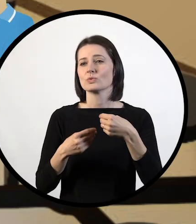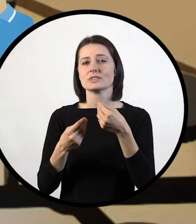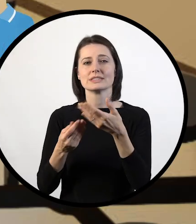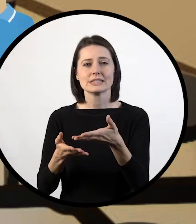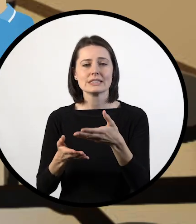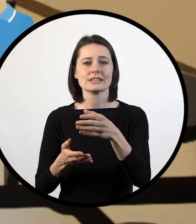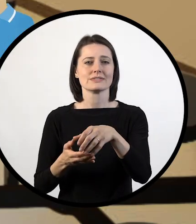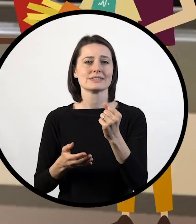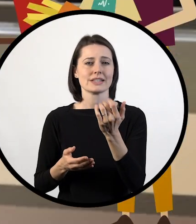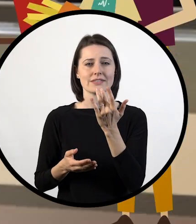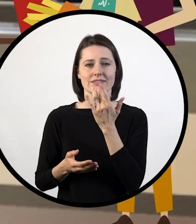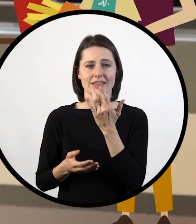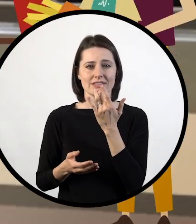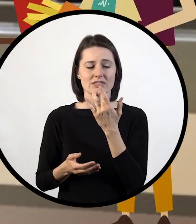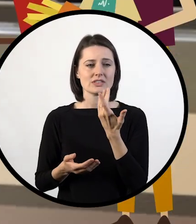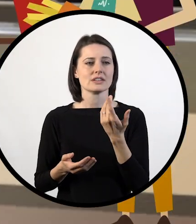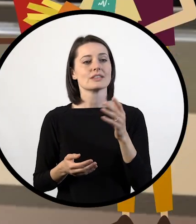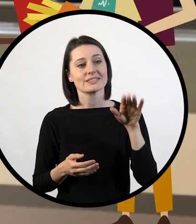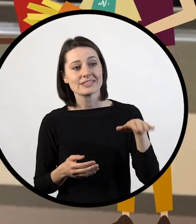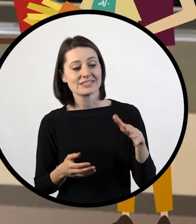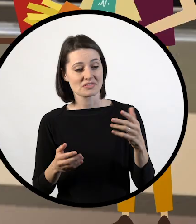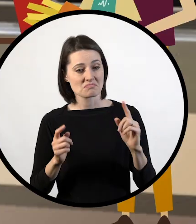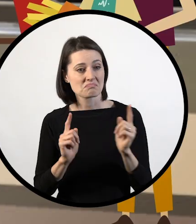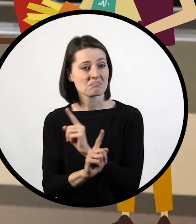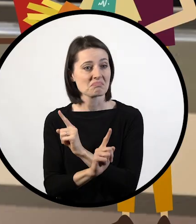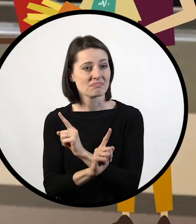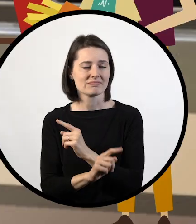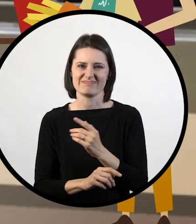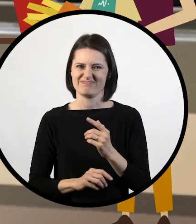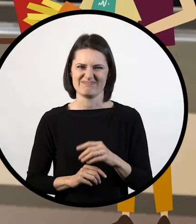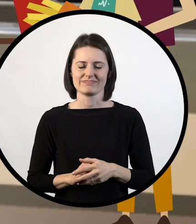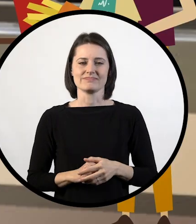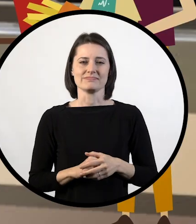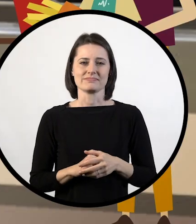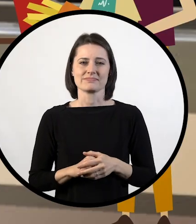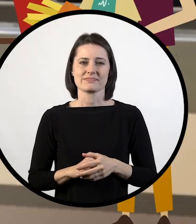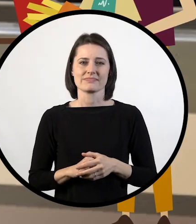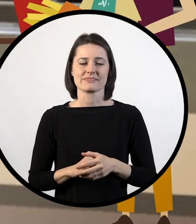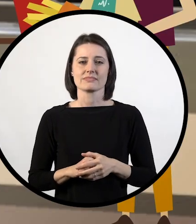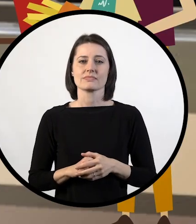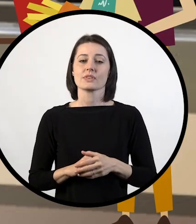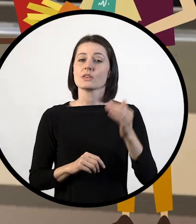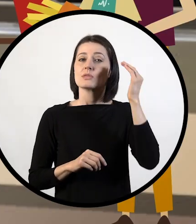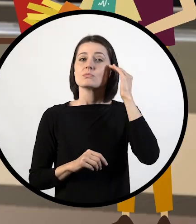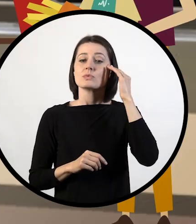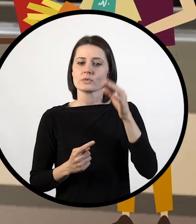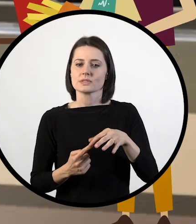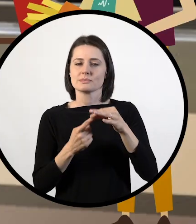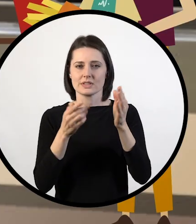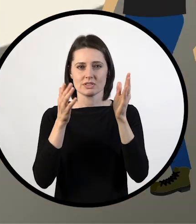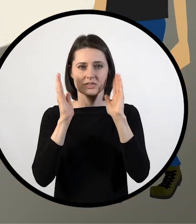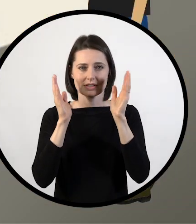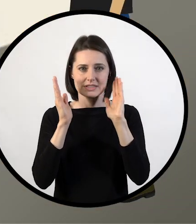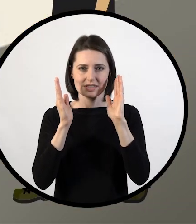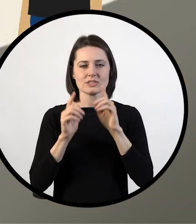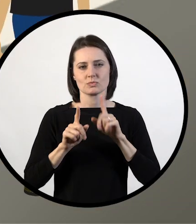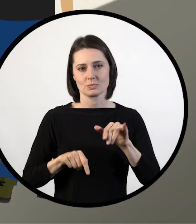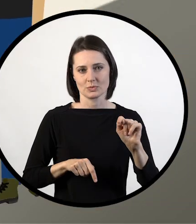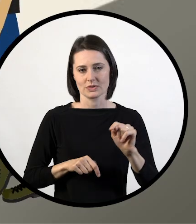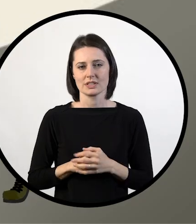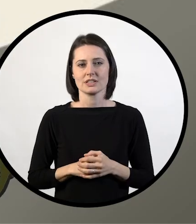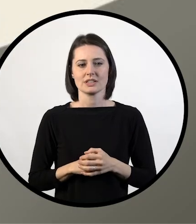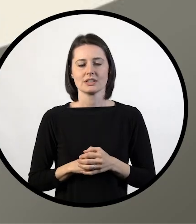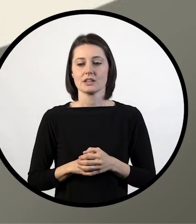one. Do not give or take favors. Hey, you want to go ahead of me? Be aware